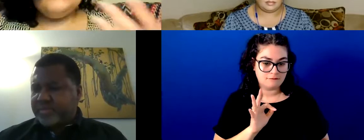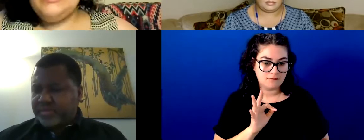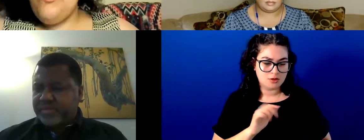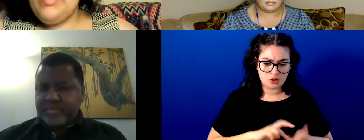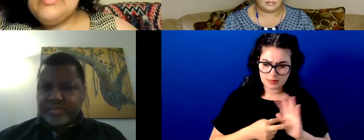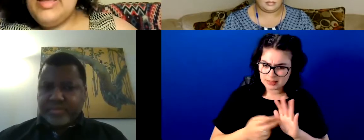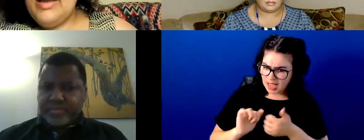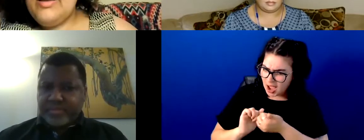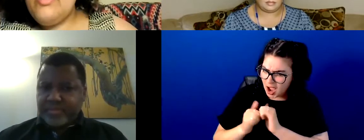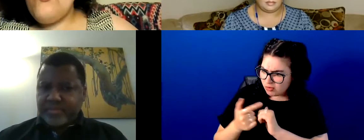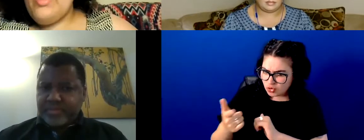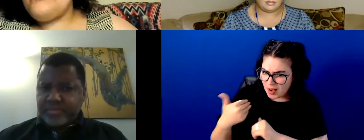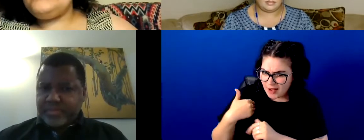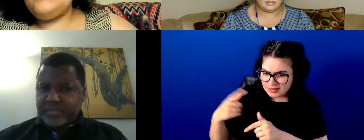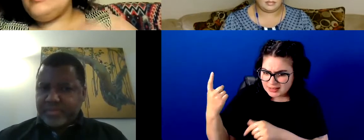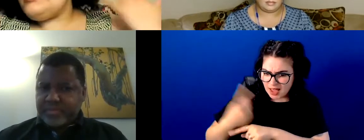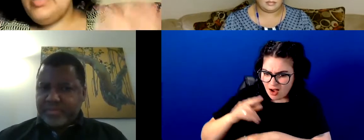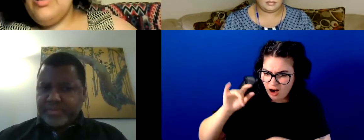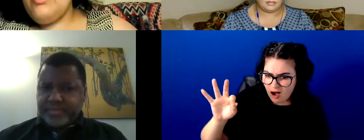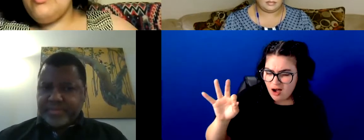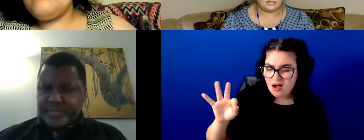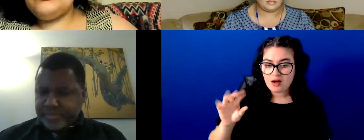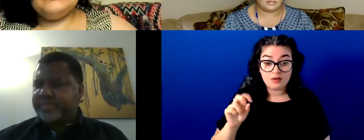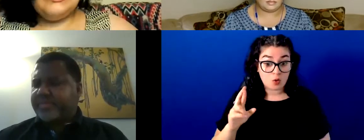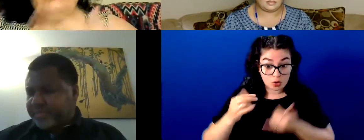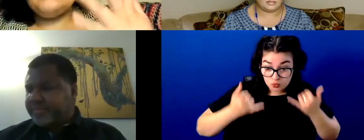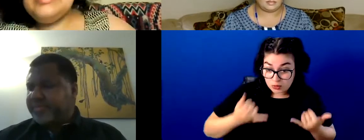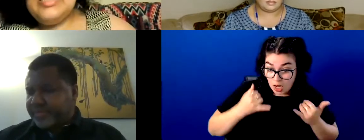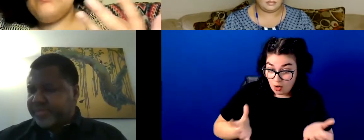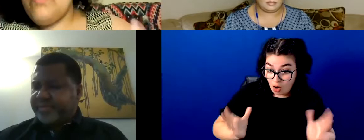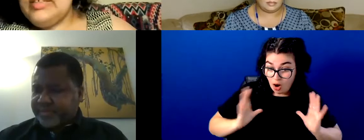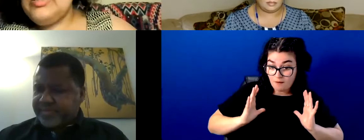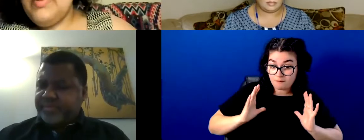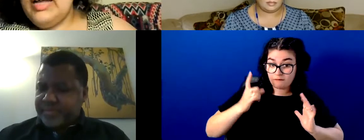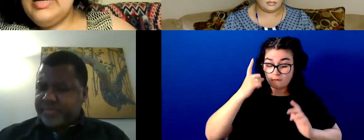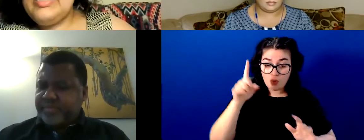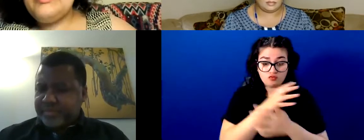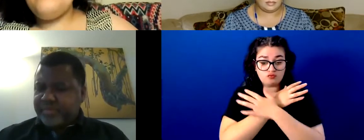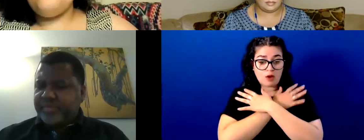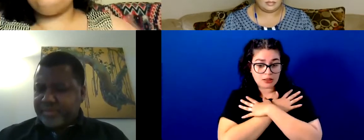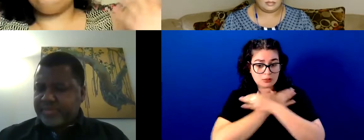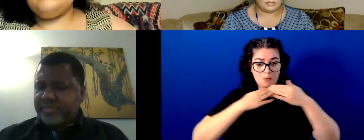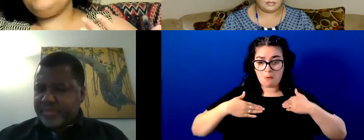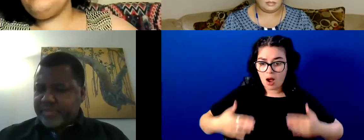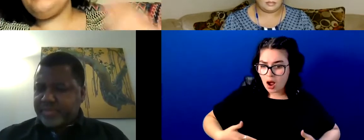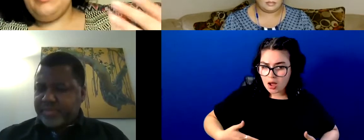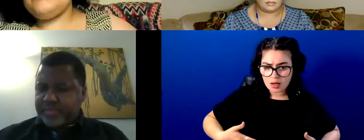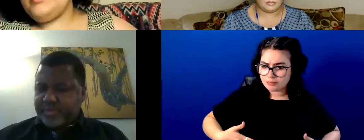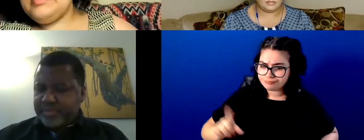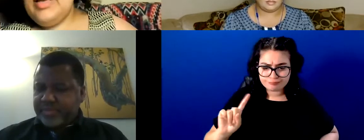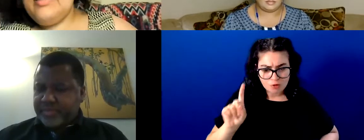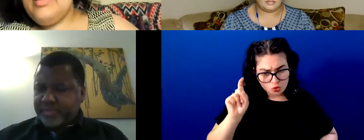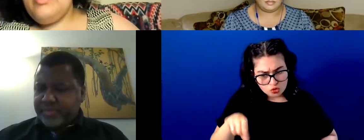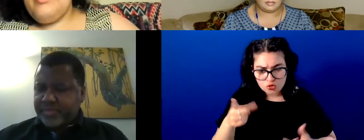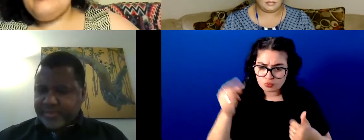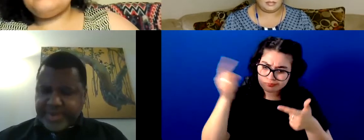just go seek medical care? Or how could you take today off to just like sit and rest your body when you should have been doing X, Y,